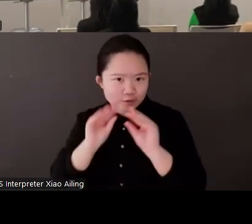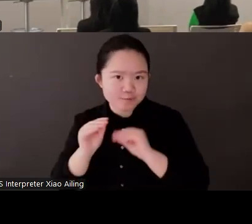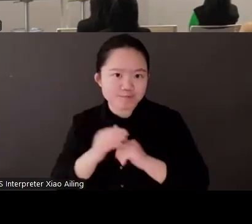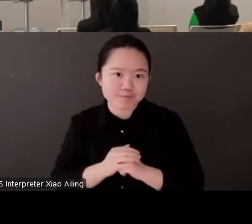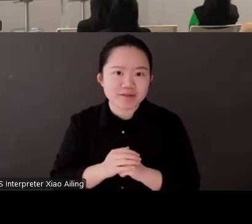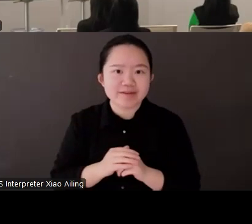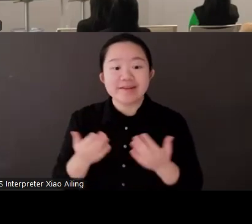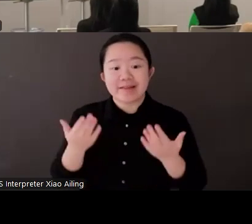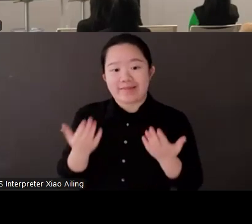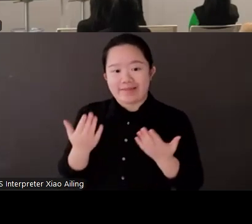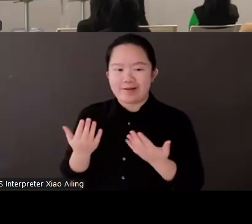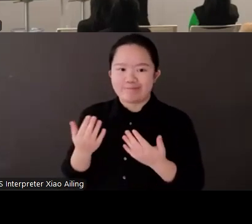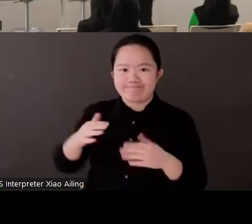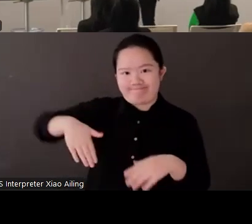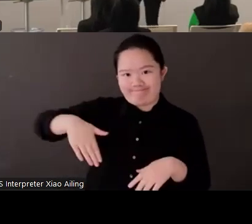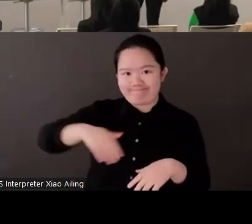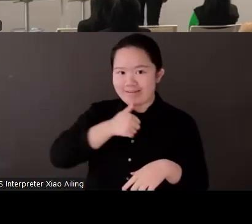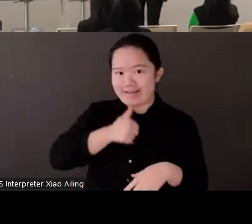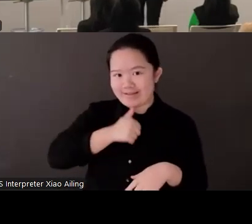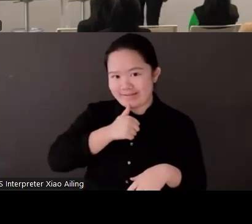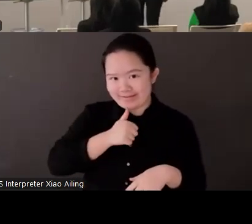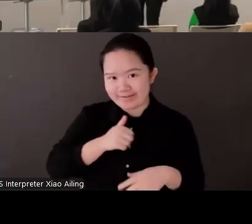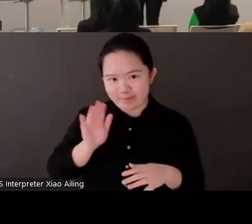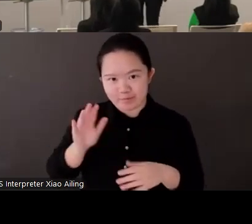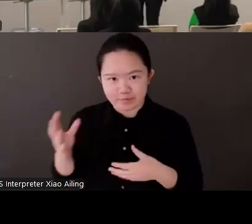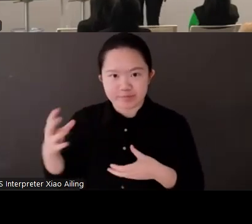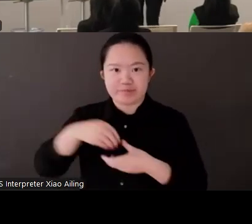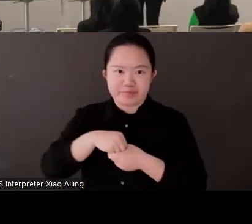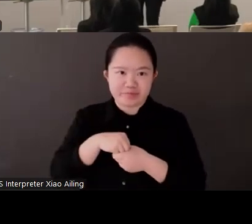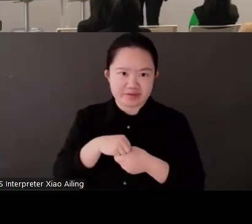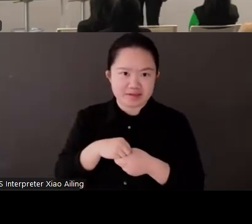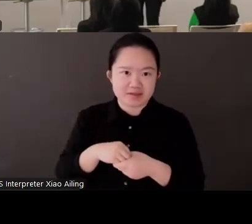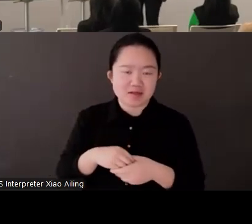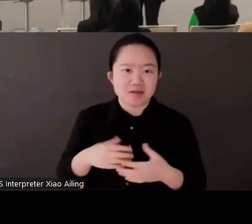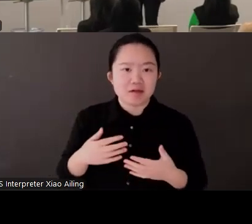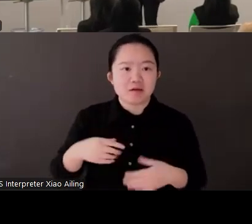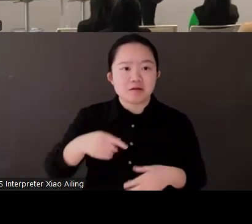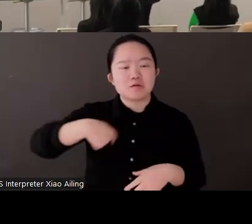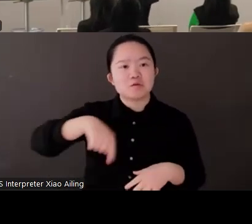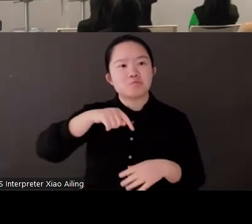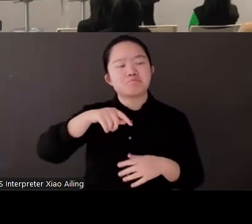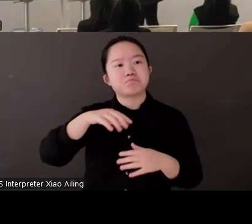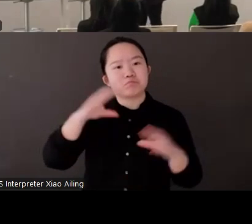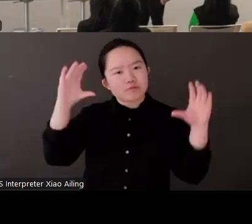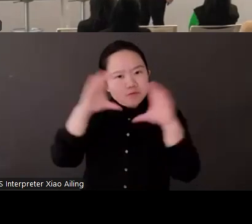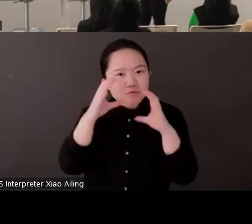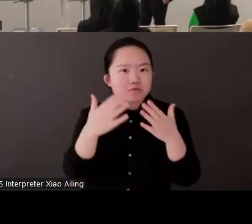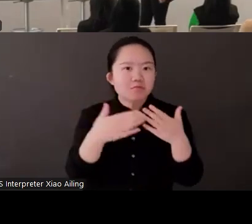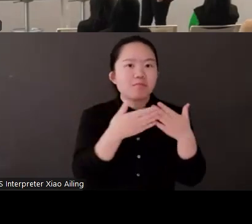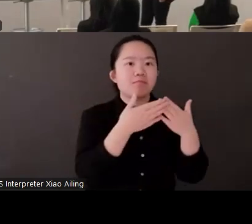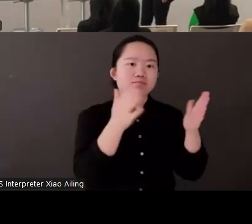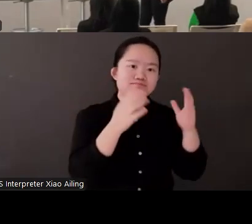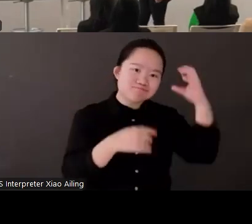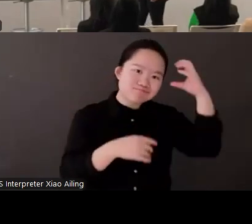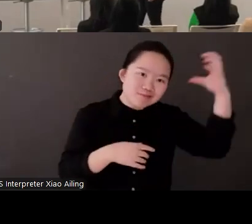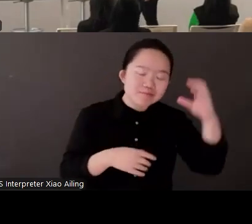universities, not-for-profit organizations, and we try to listen to our members and see what we need.